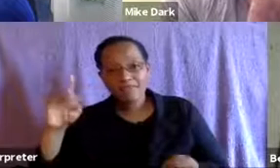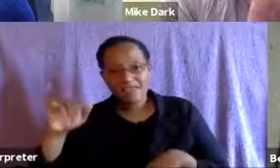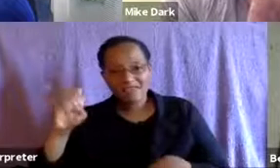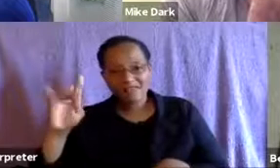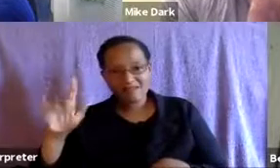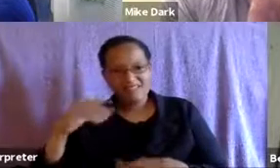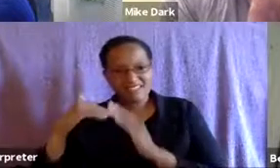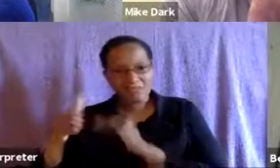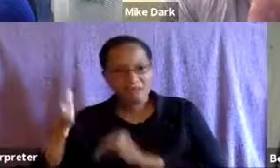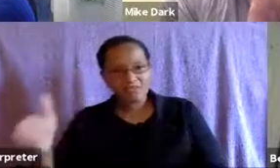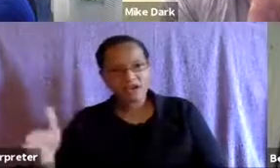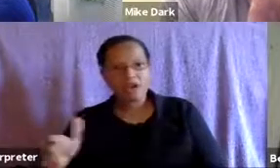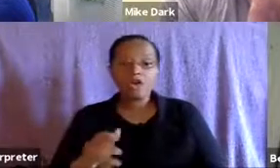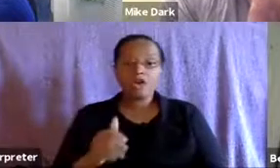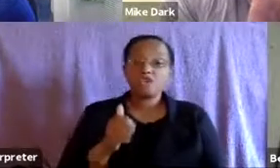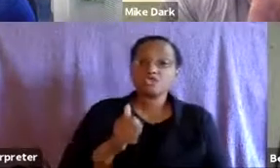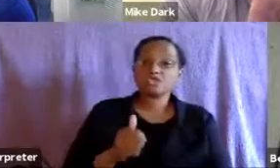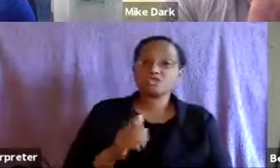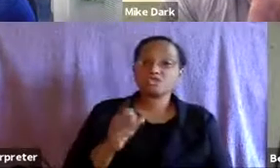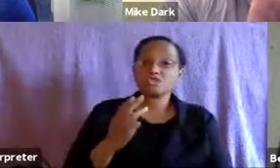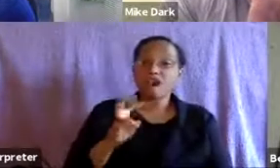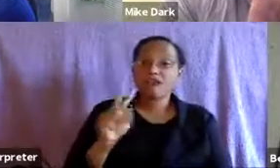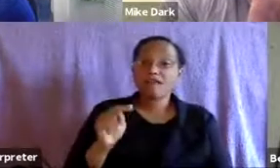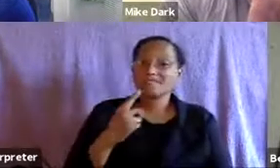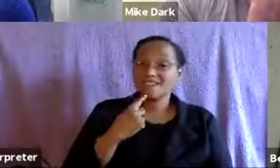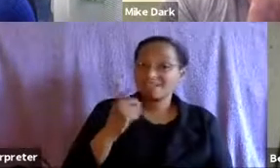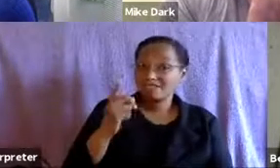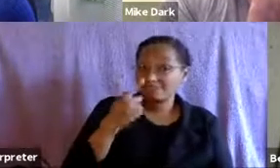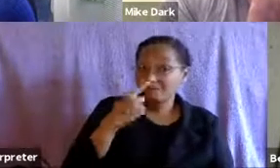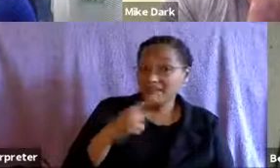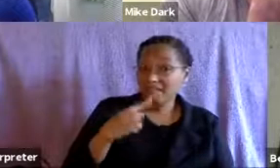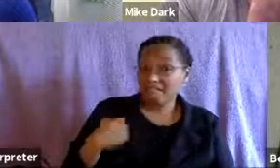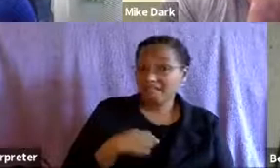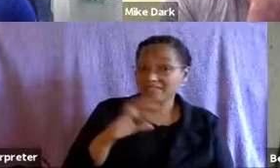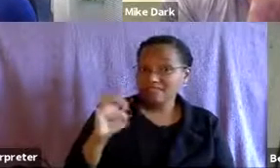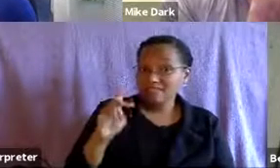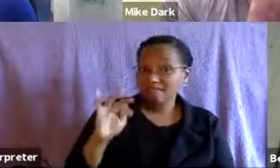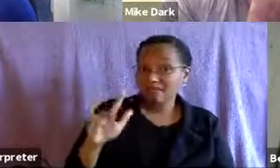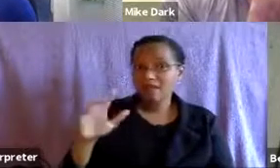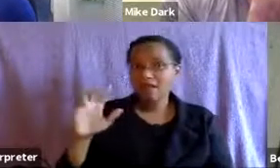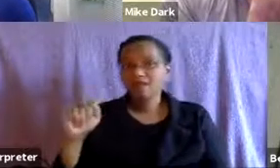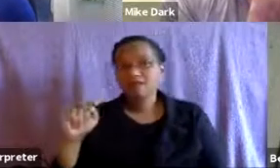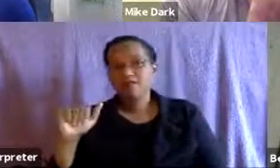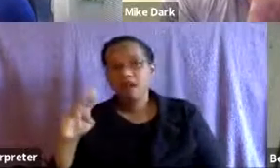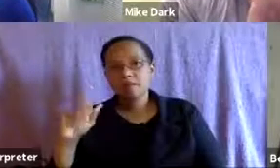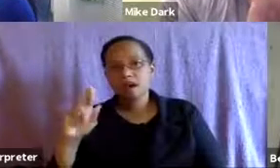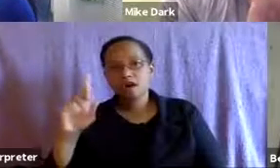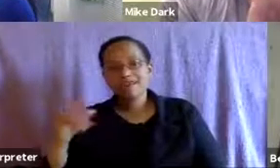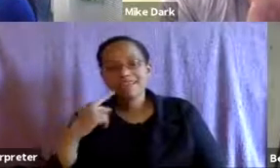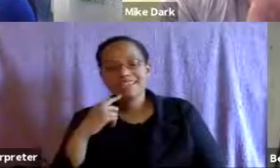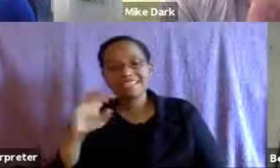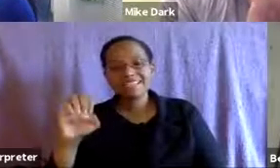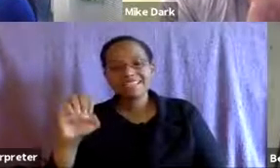had robust emergency preparedness strategies, that this wasn't expected. And so we need, after this, we need